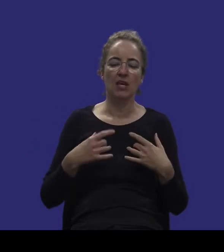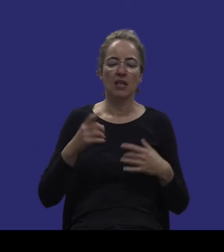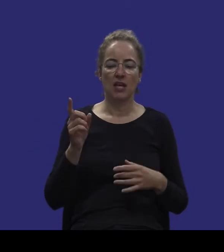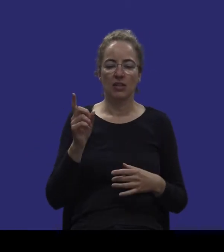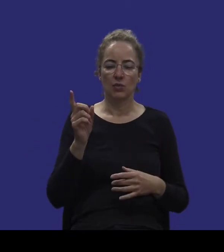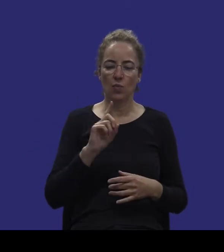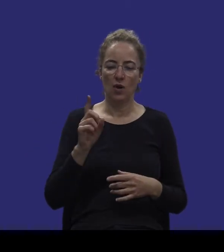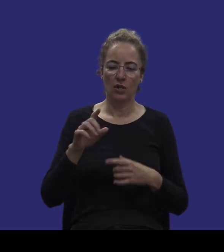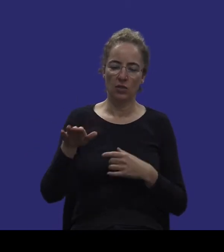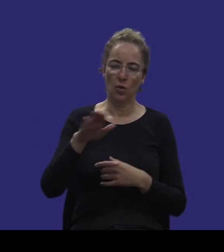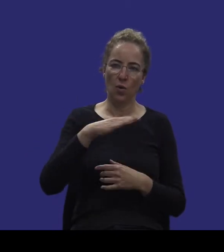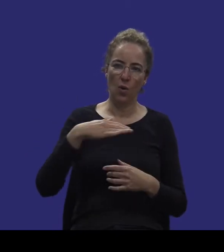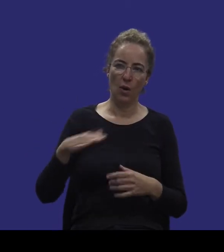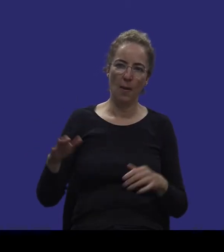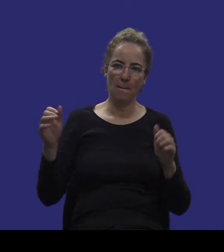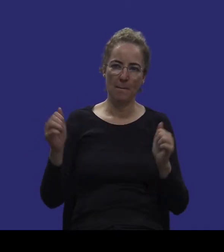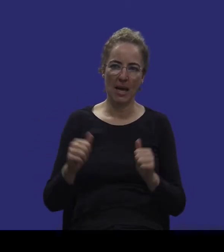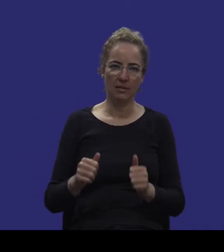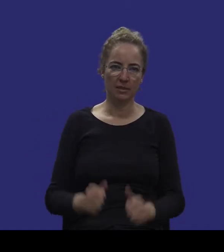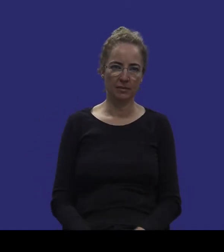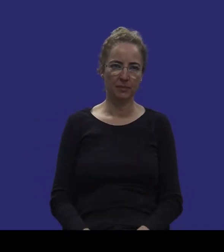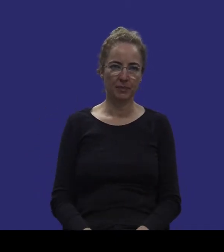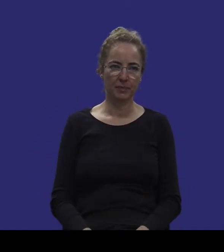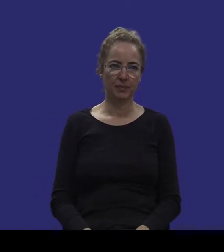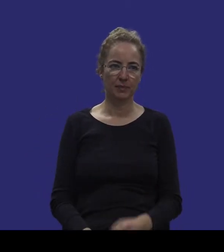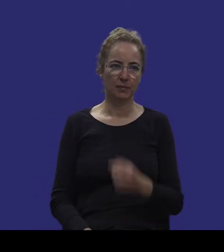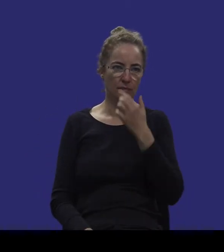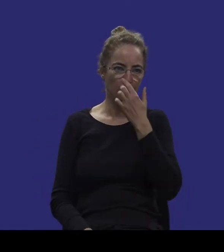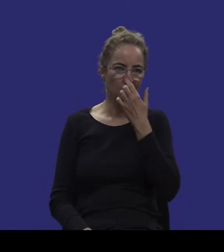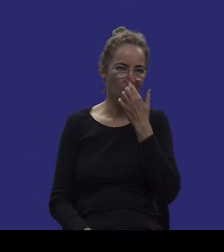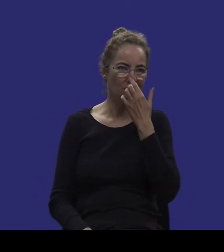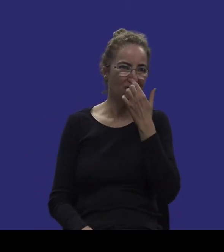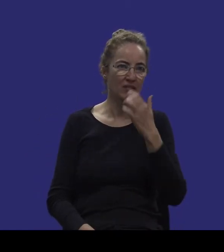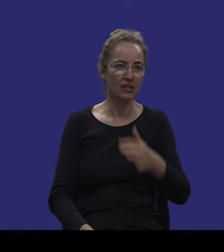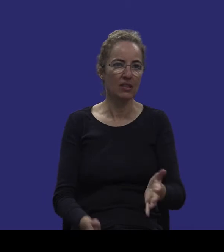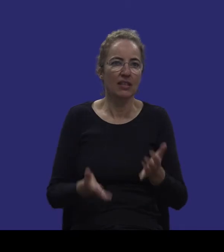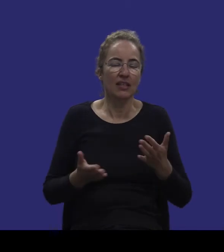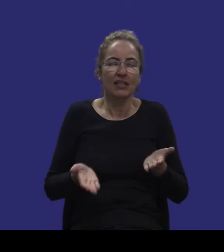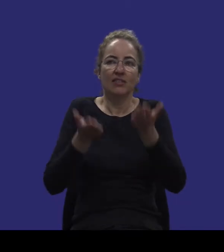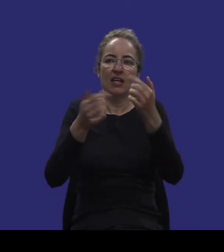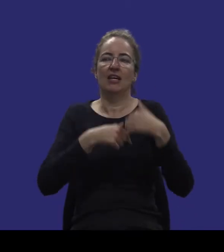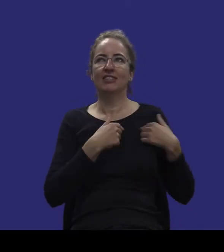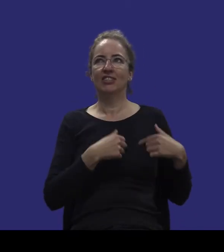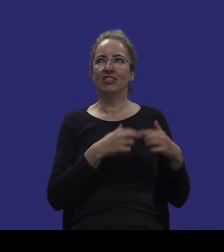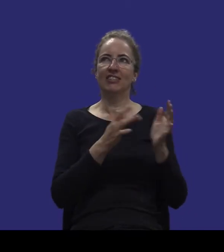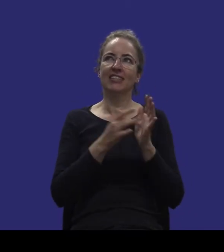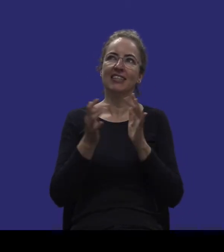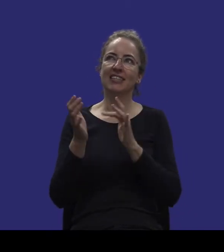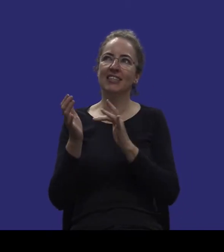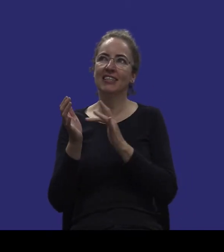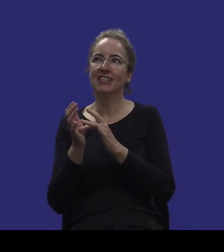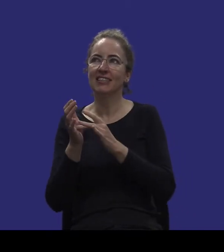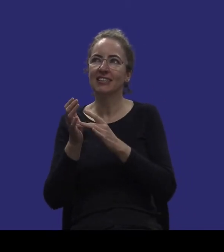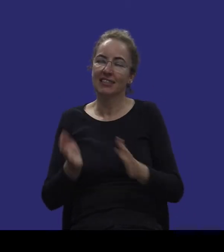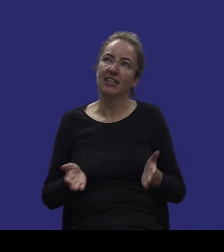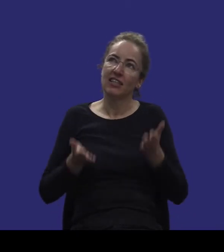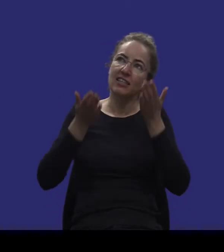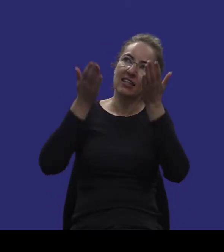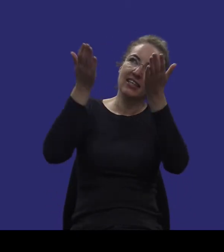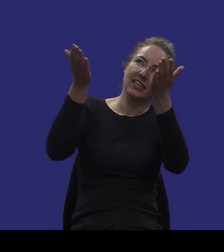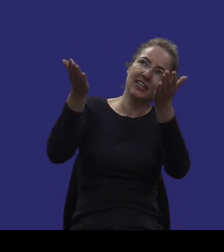around, and that's what it's all about. Here we go! Give your heart to